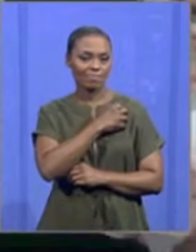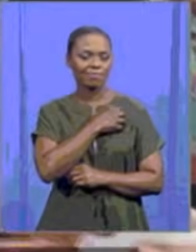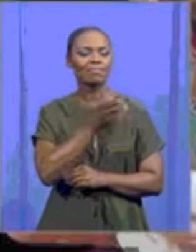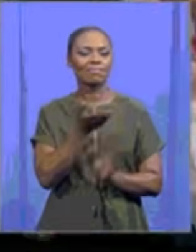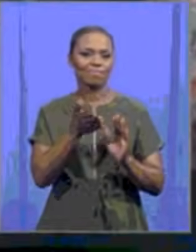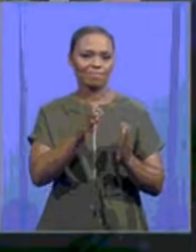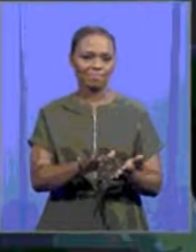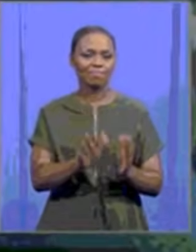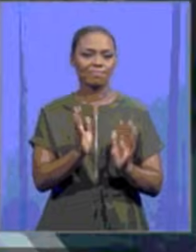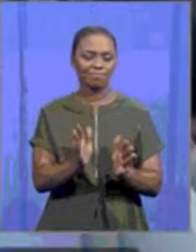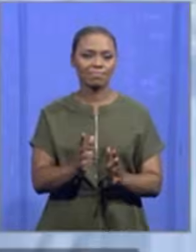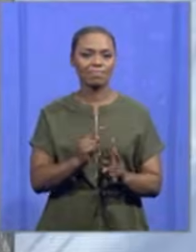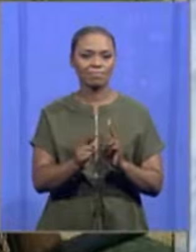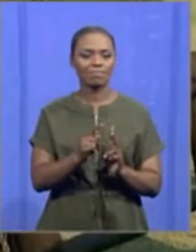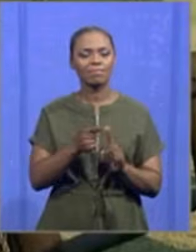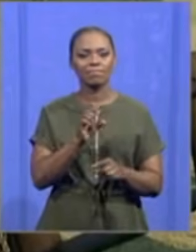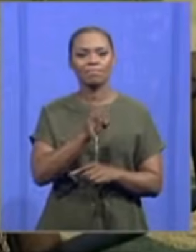Hamas.